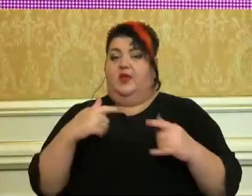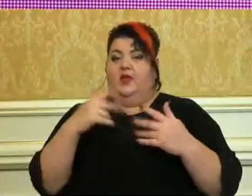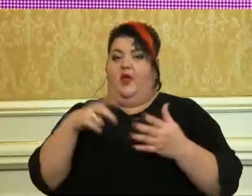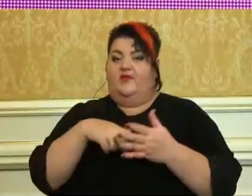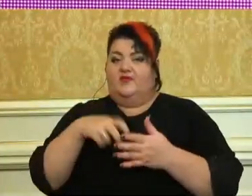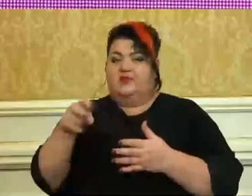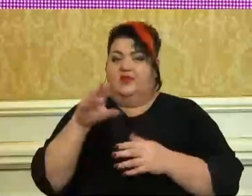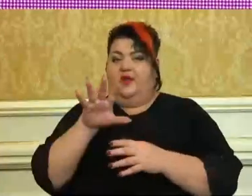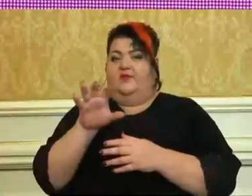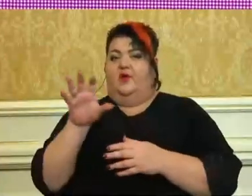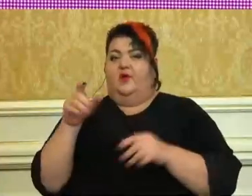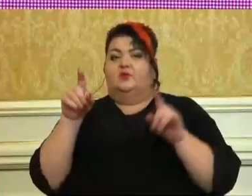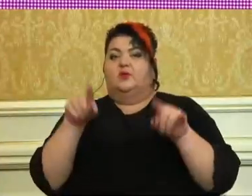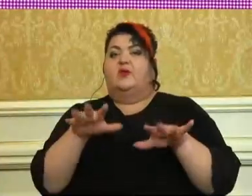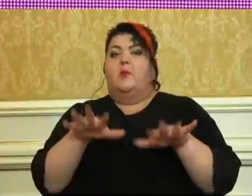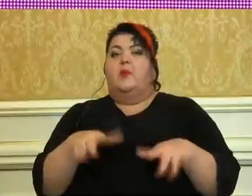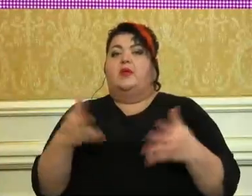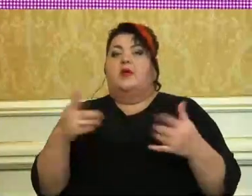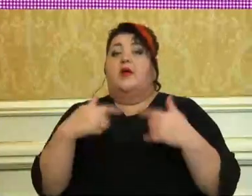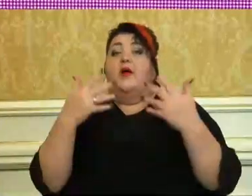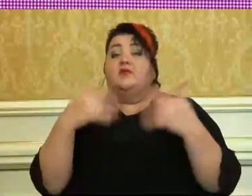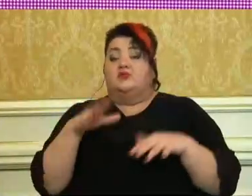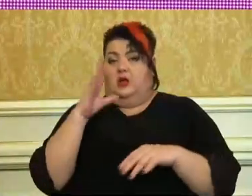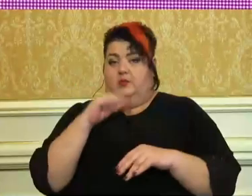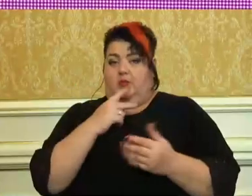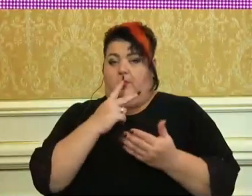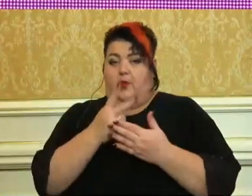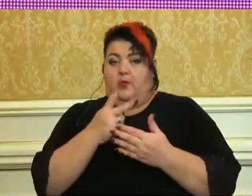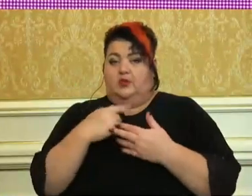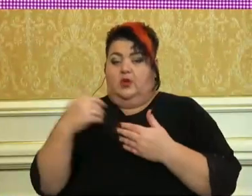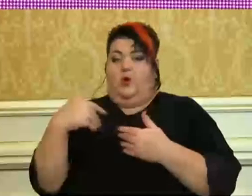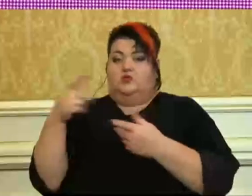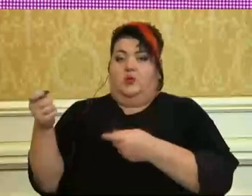my children here to Kyiv to have their experience as well.